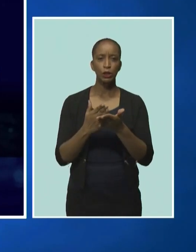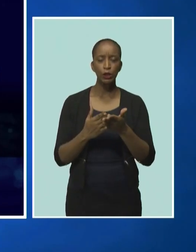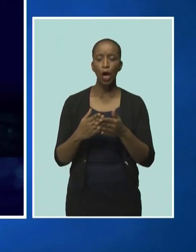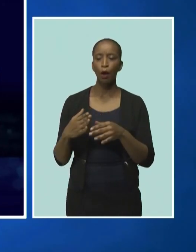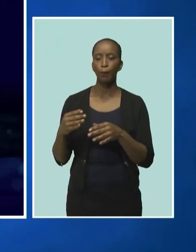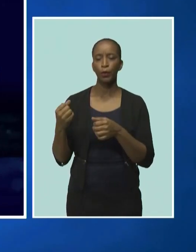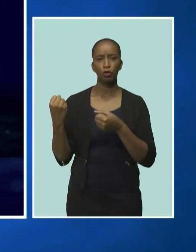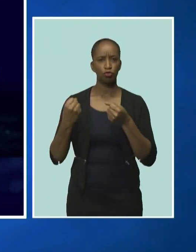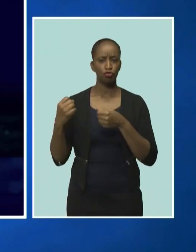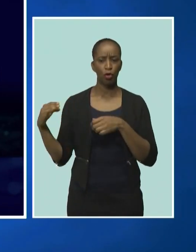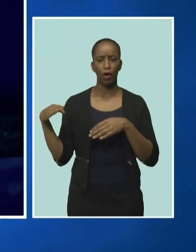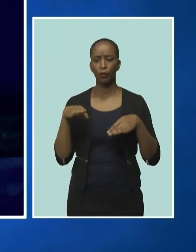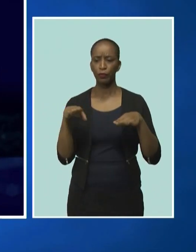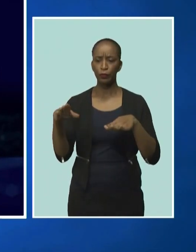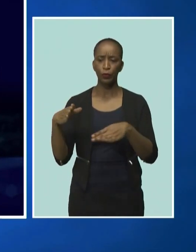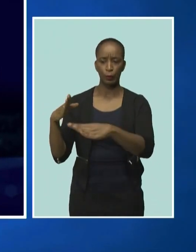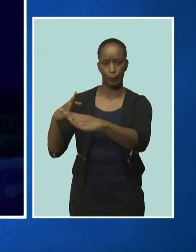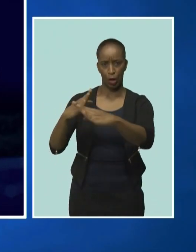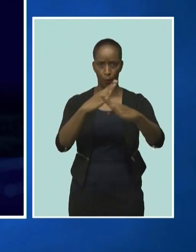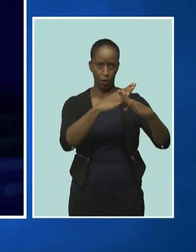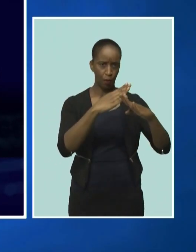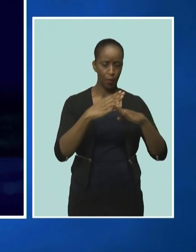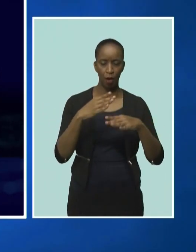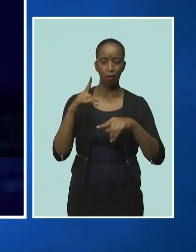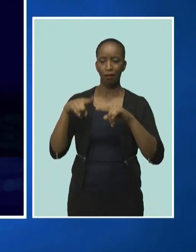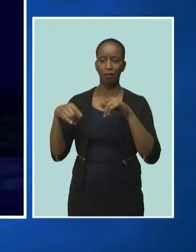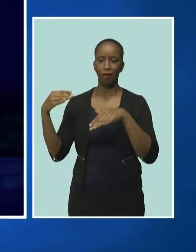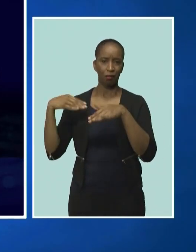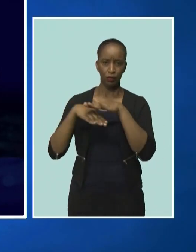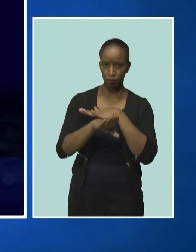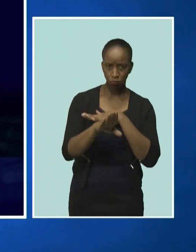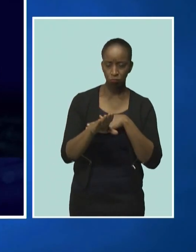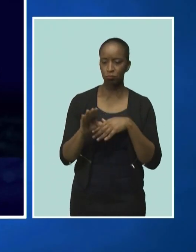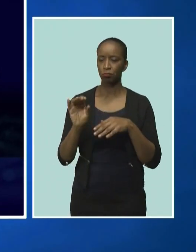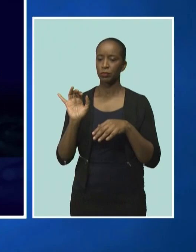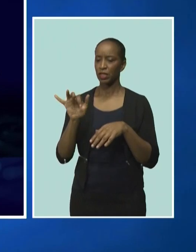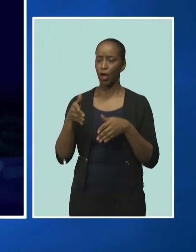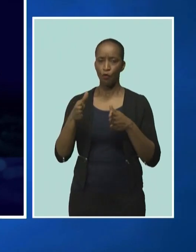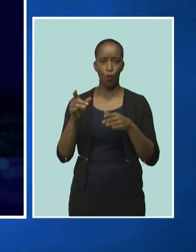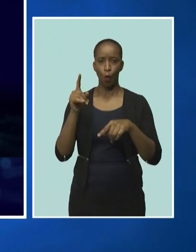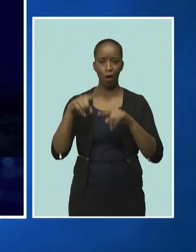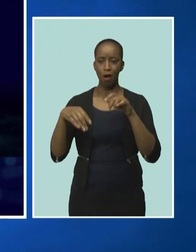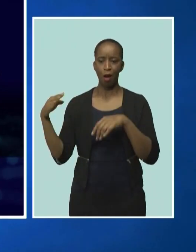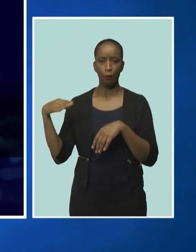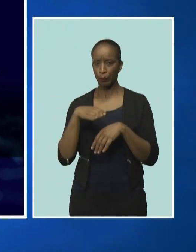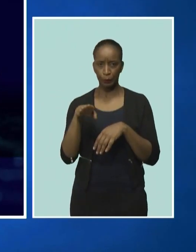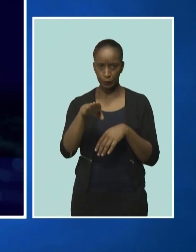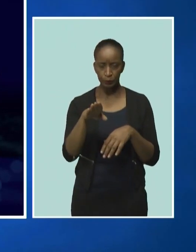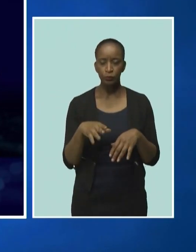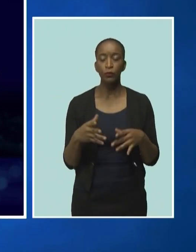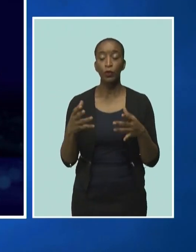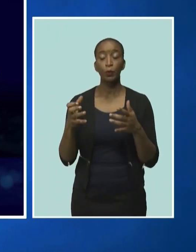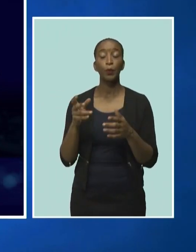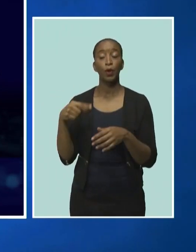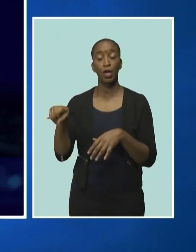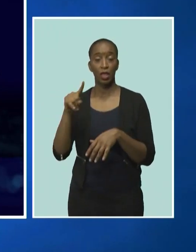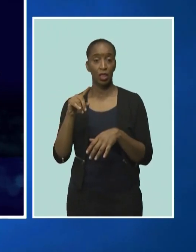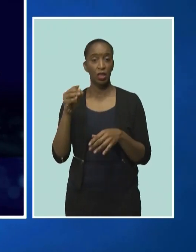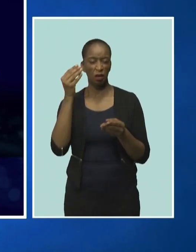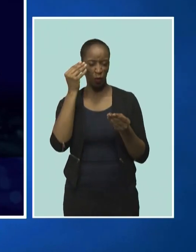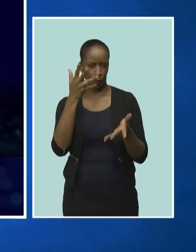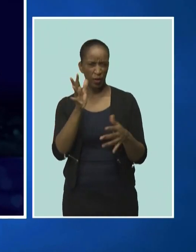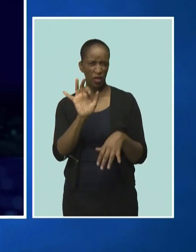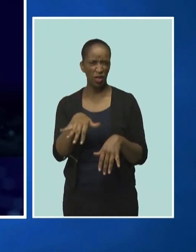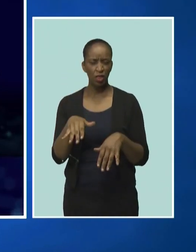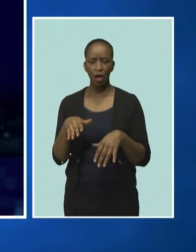to ask the traveling public to be cooperative with those instructions by members of the Barbados